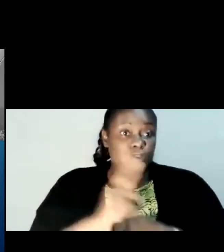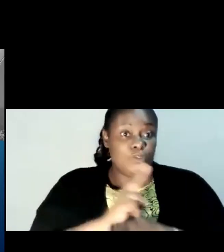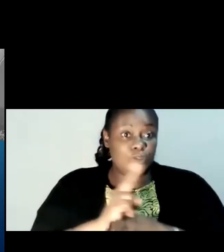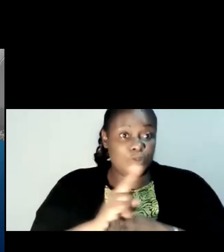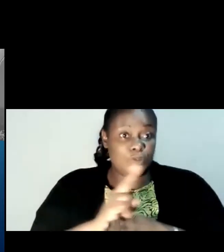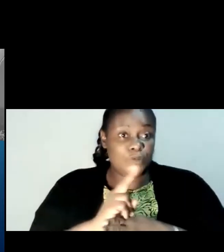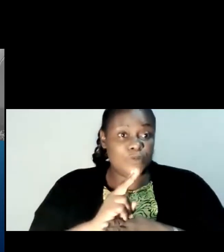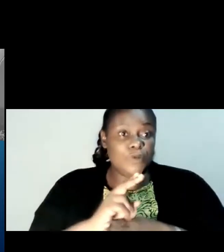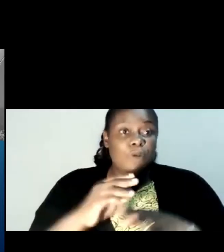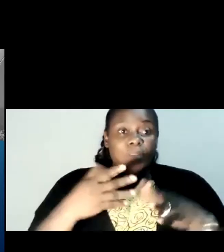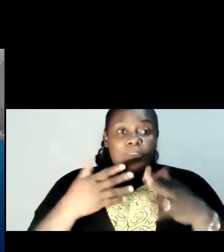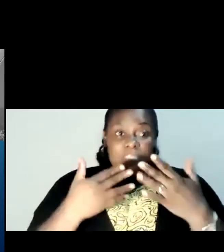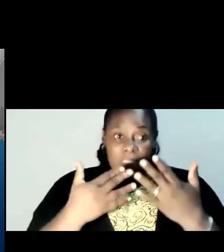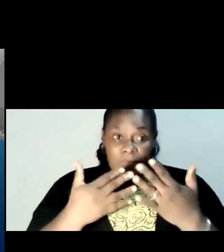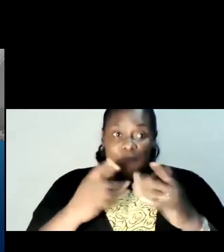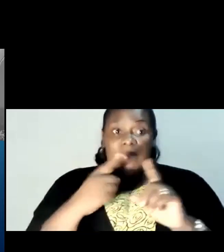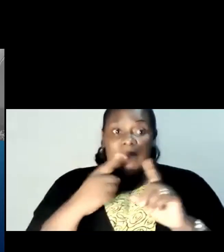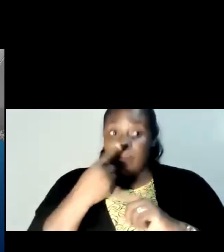questions.